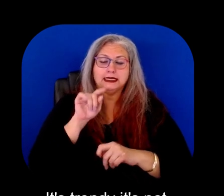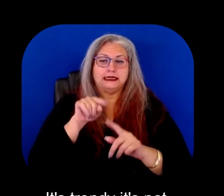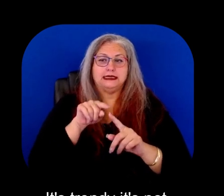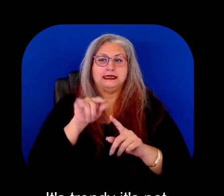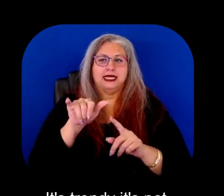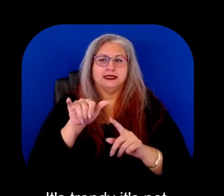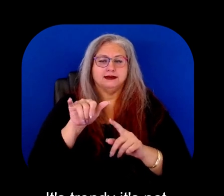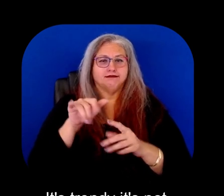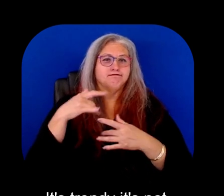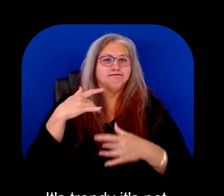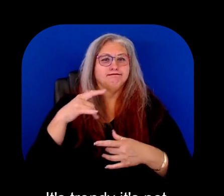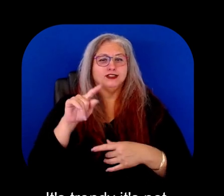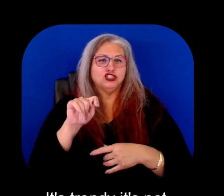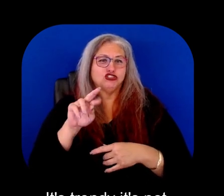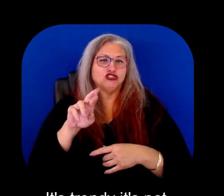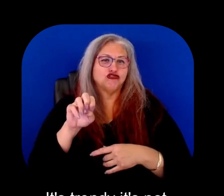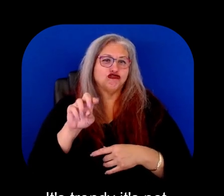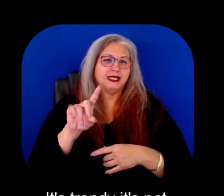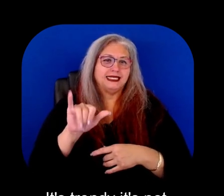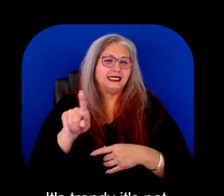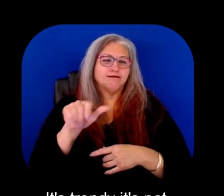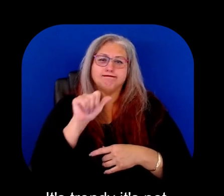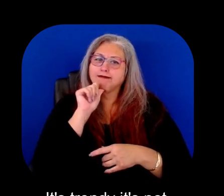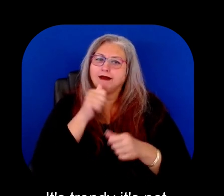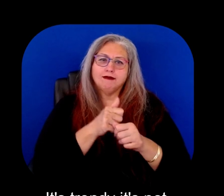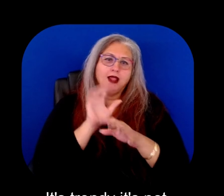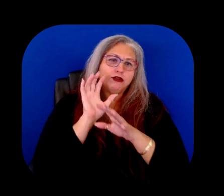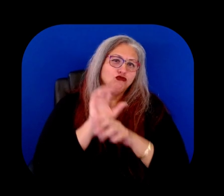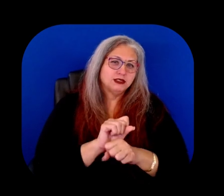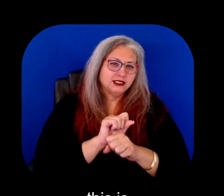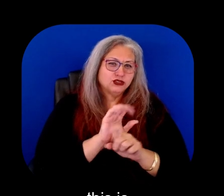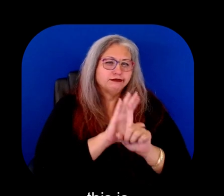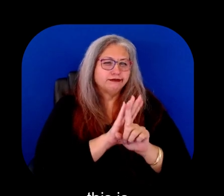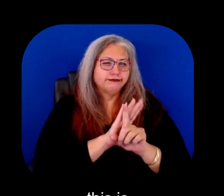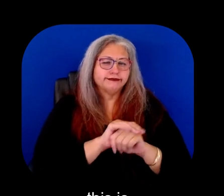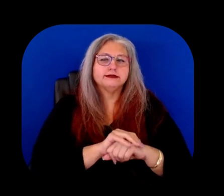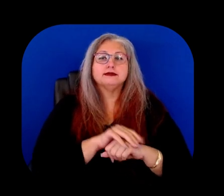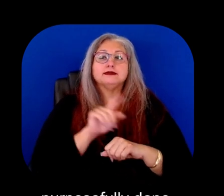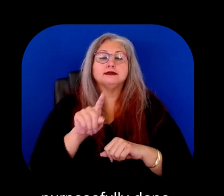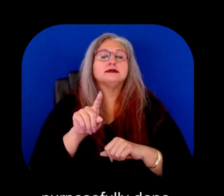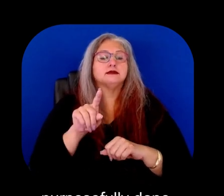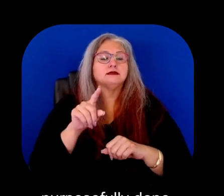It's trendy. It's not something traditional. And this is